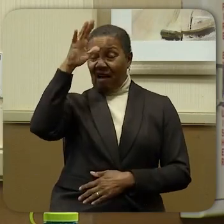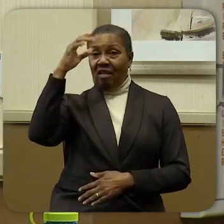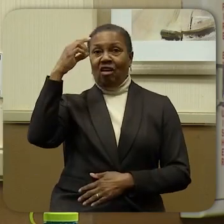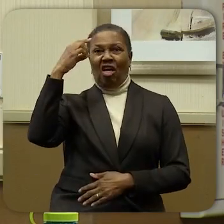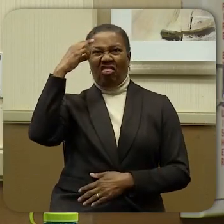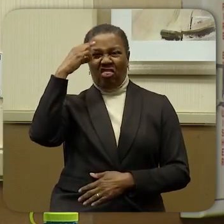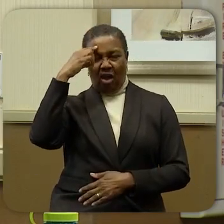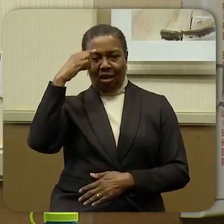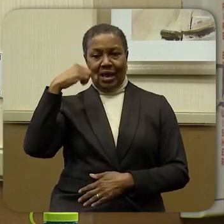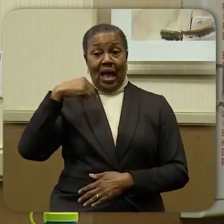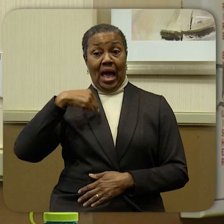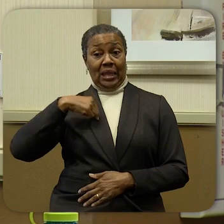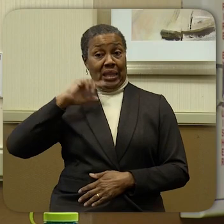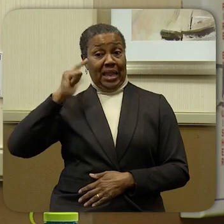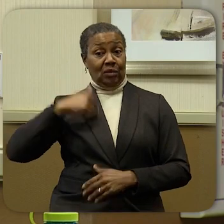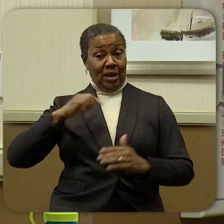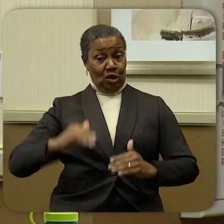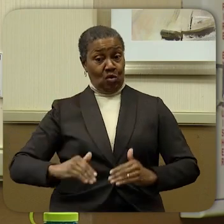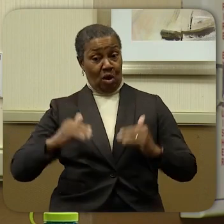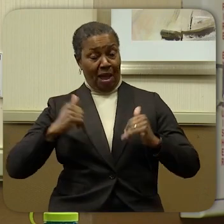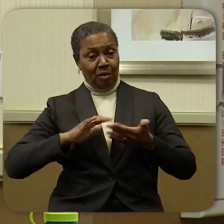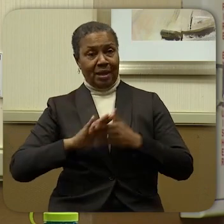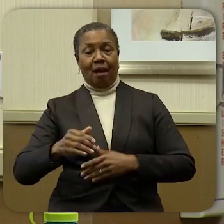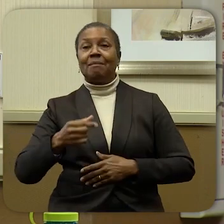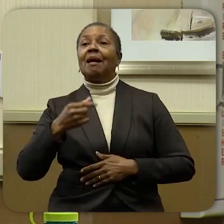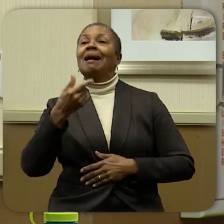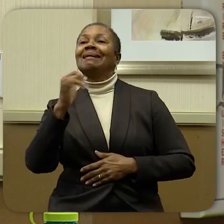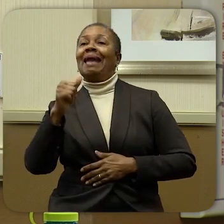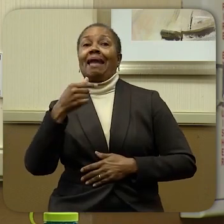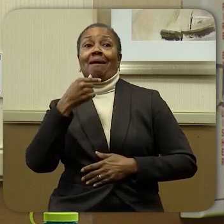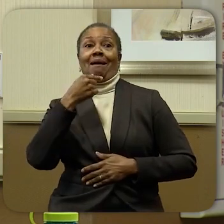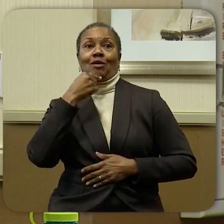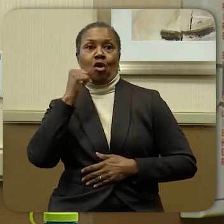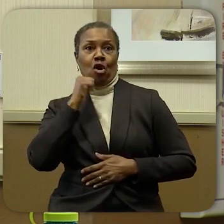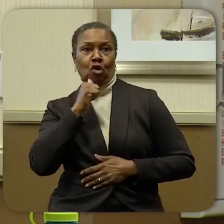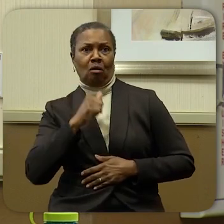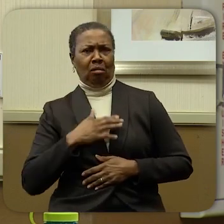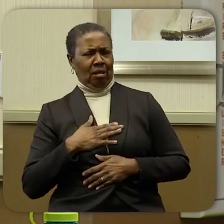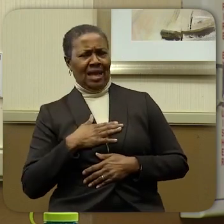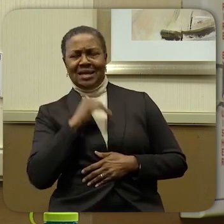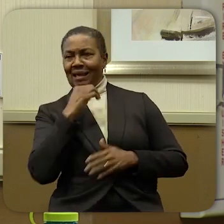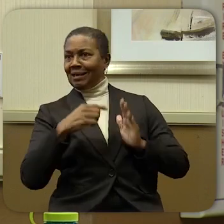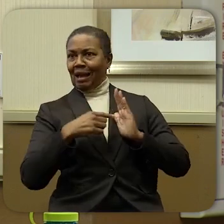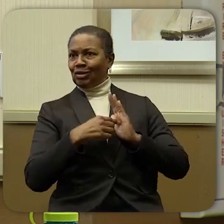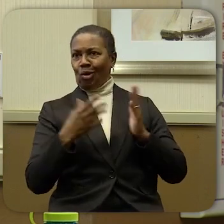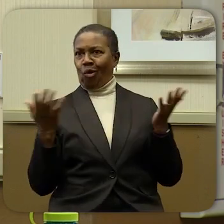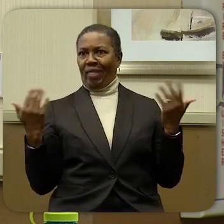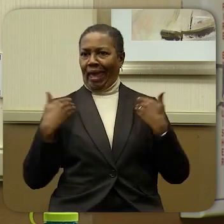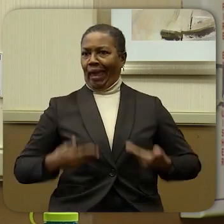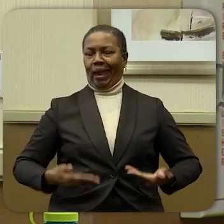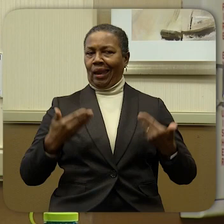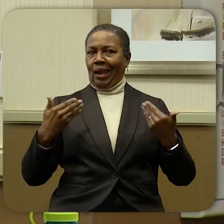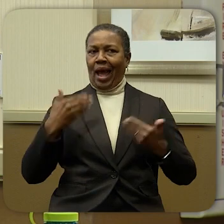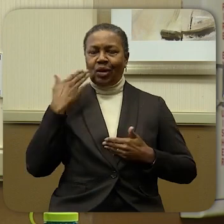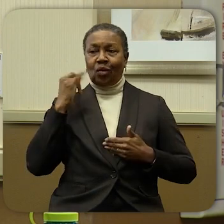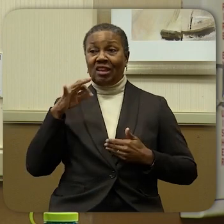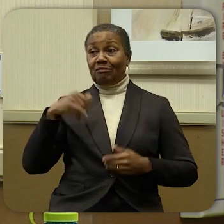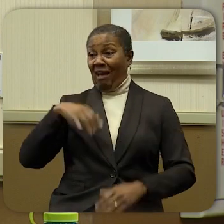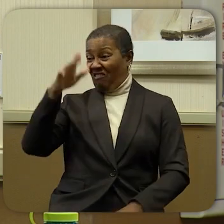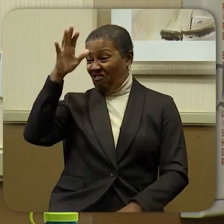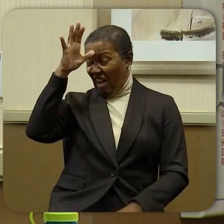gay girl after that. Yeah. And that would, and I don't know if I was showing any signs. I'm straight, but I don't know if he thought that